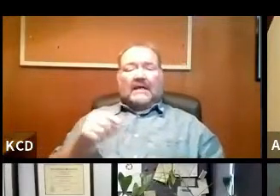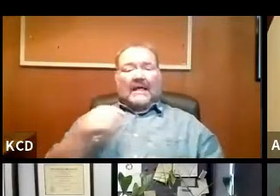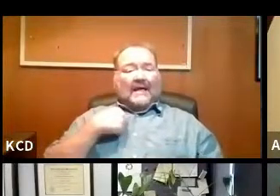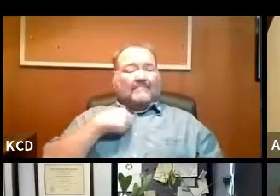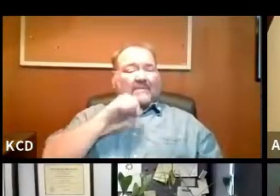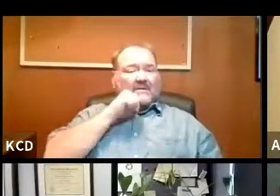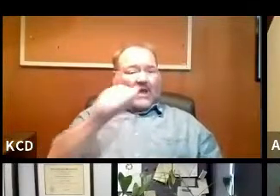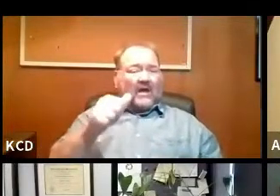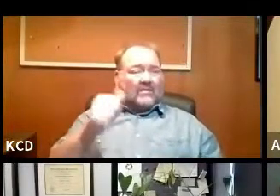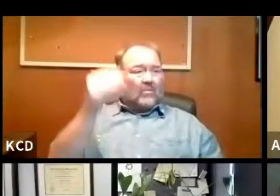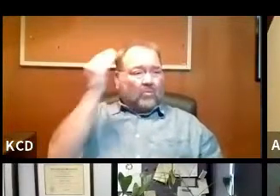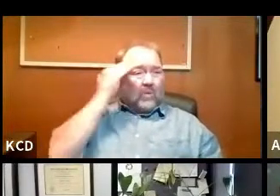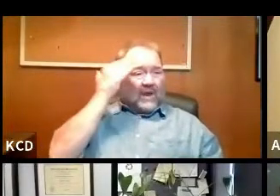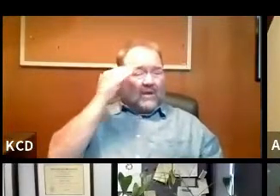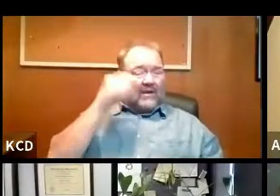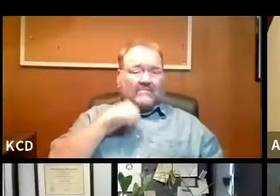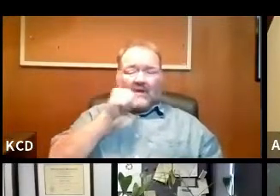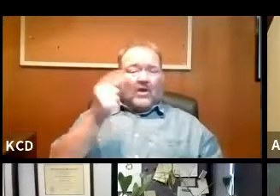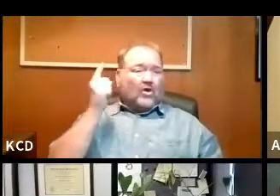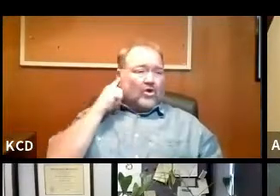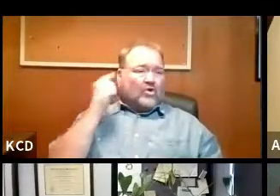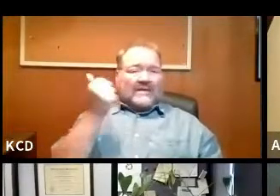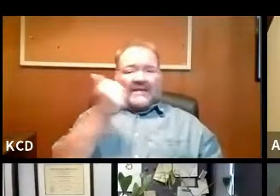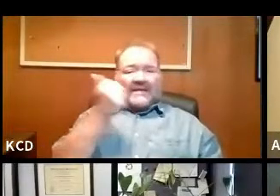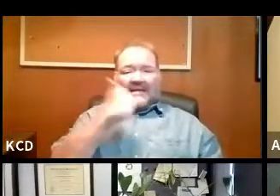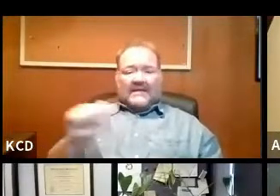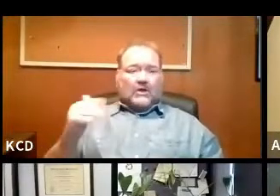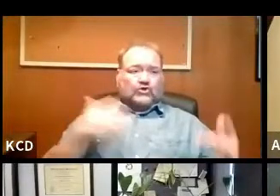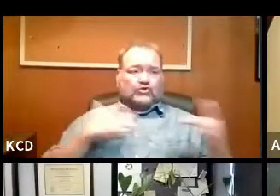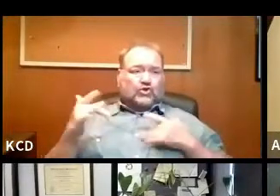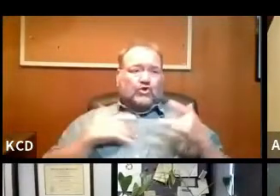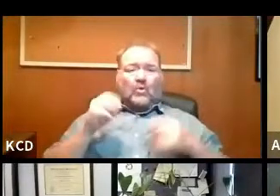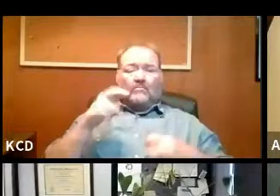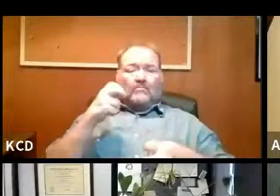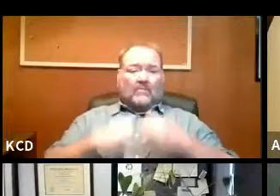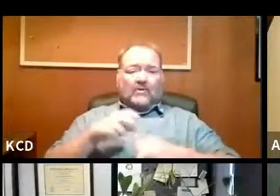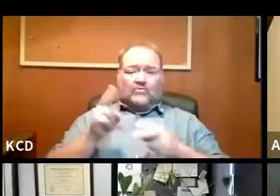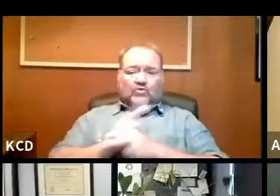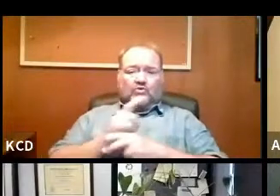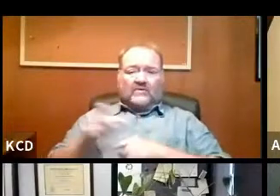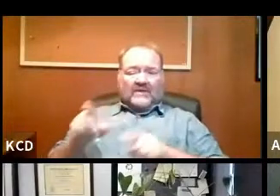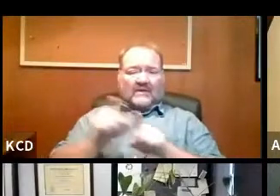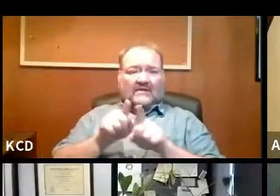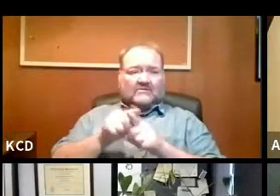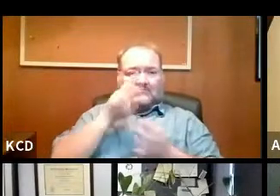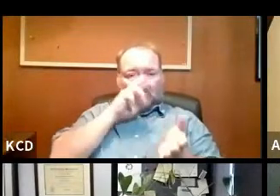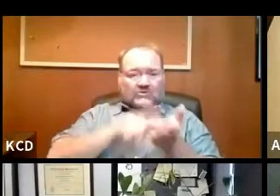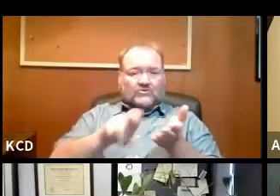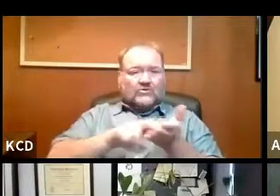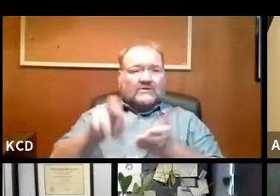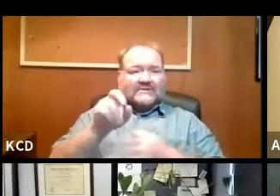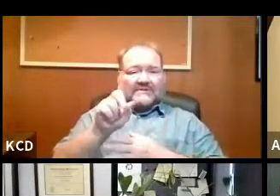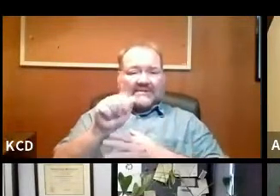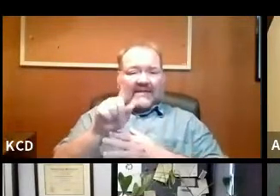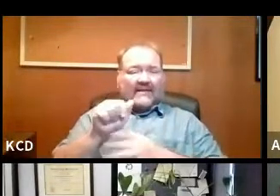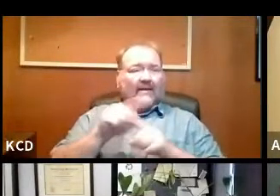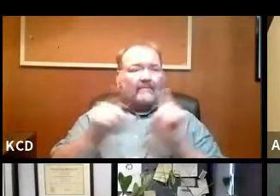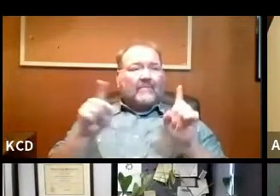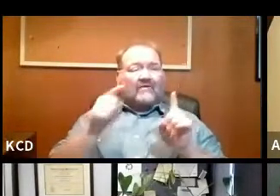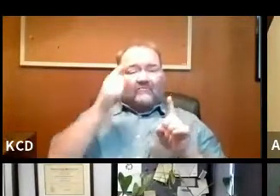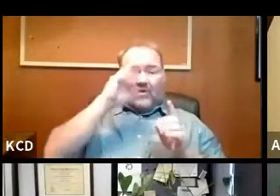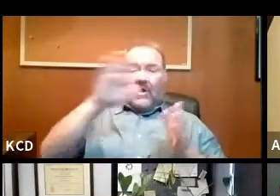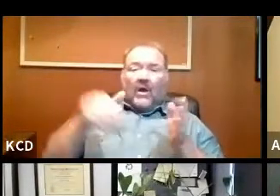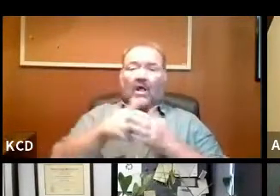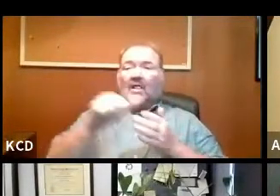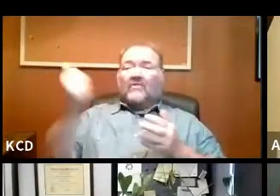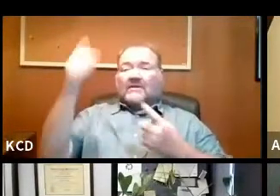not aware and have not heard of any concerns or issues with using it as surveillance data. For all of the other